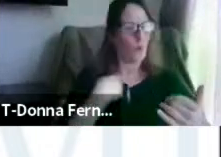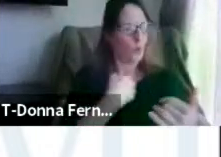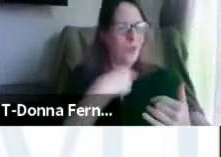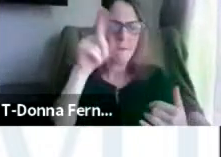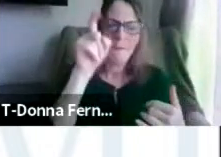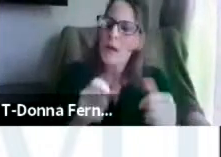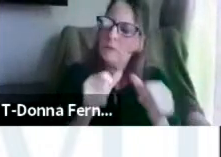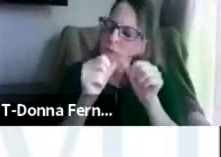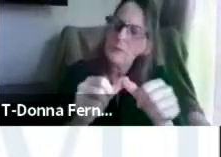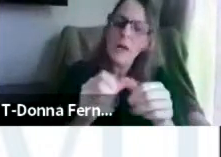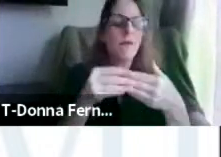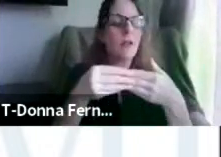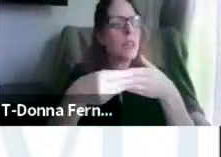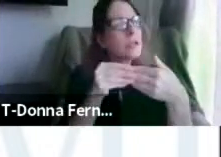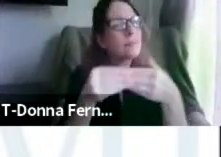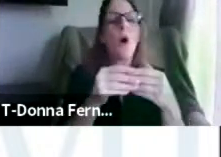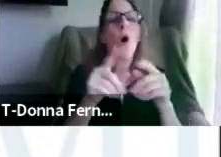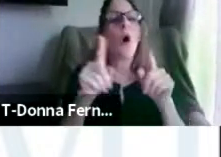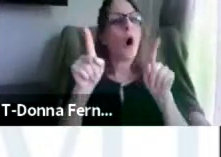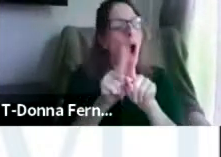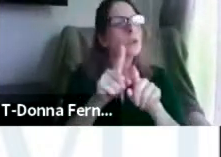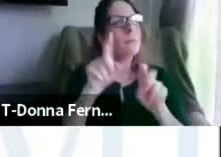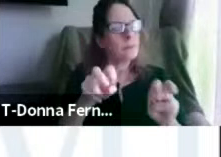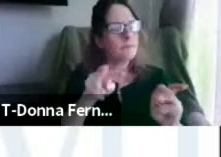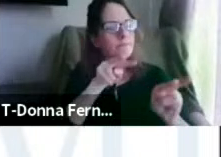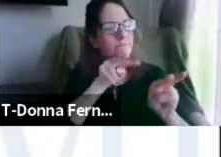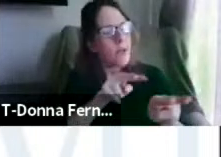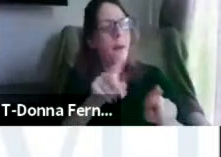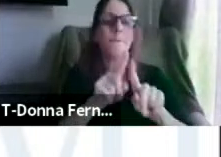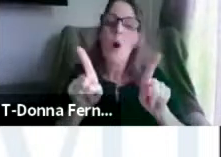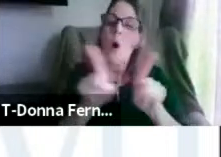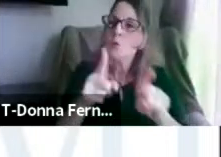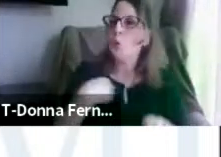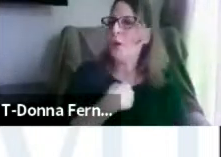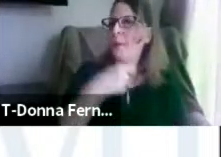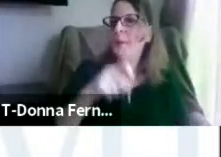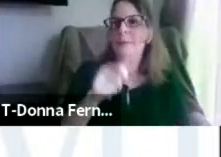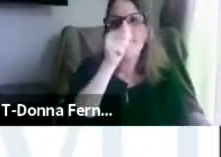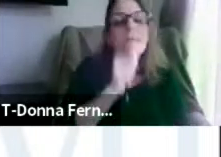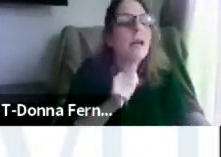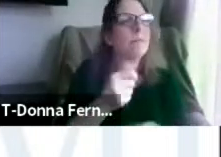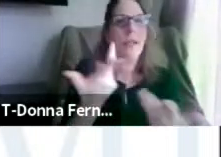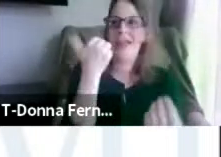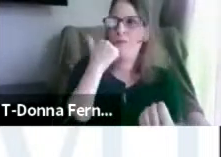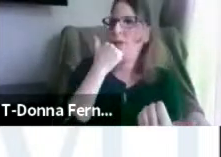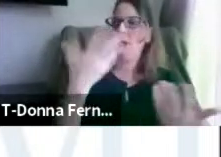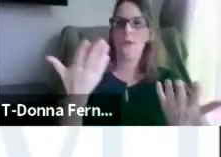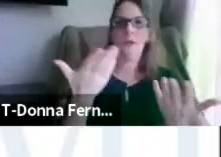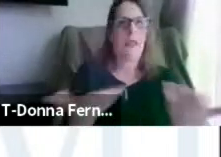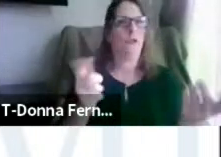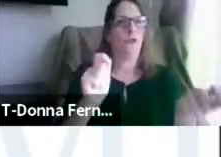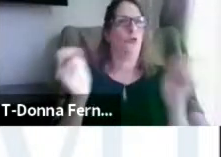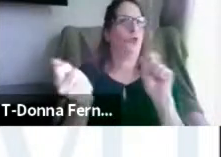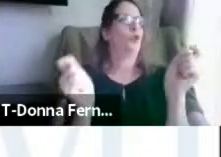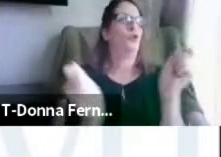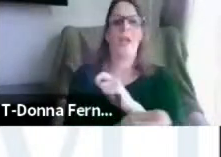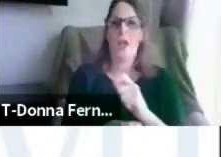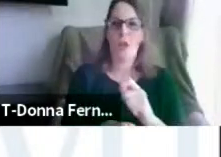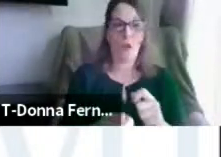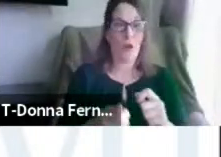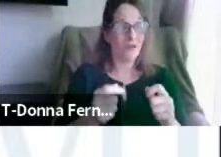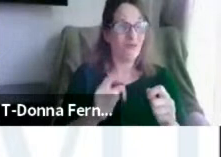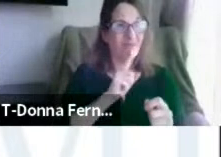this time. We also have to remain vigilant and patient because everything changes on a day-to-day basis. In fact, when I was writing